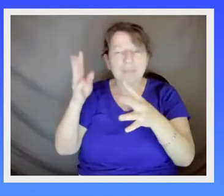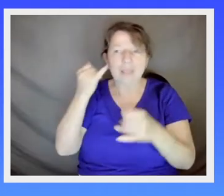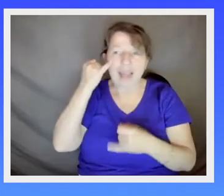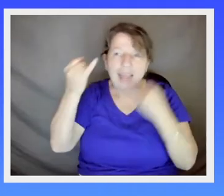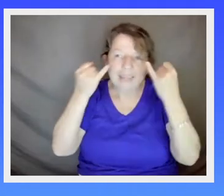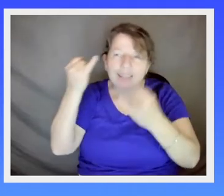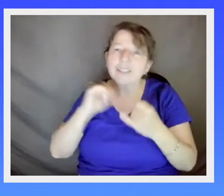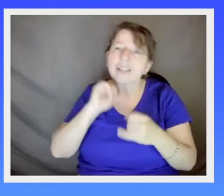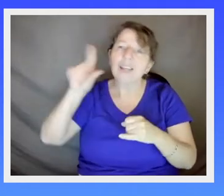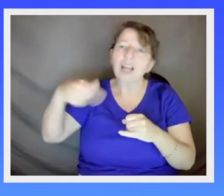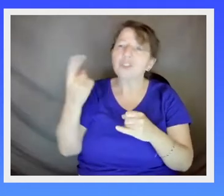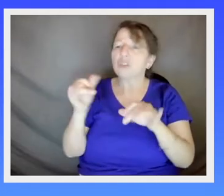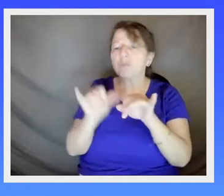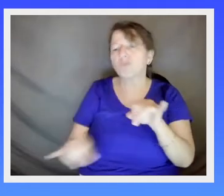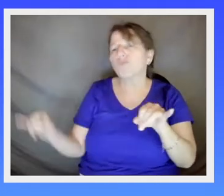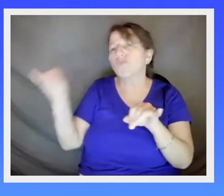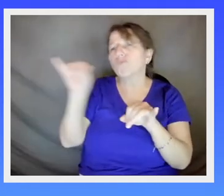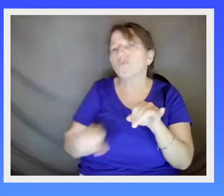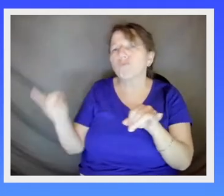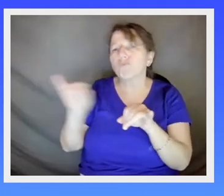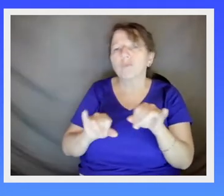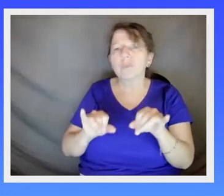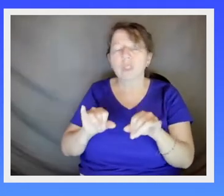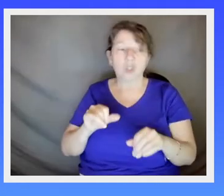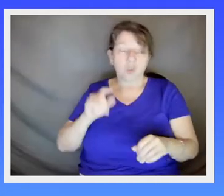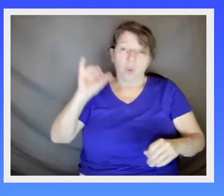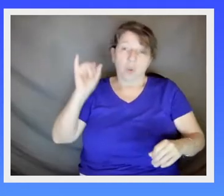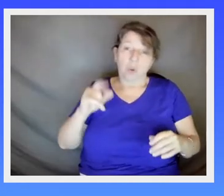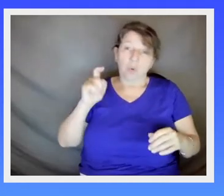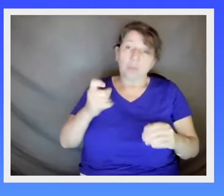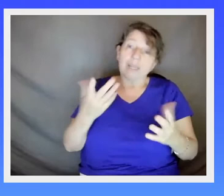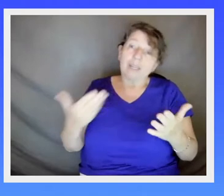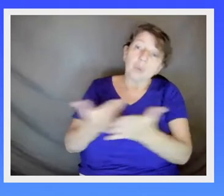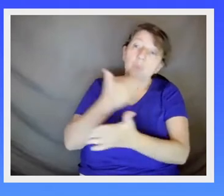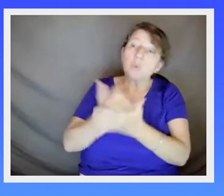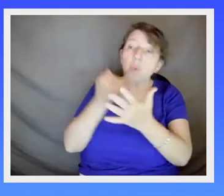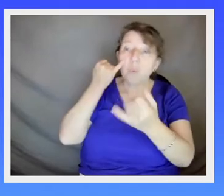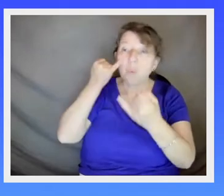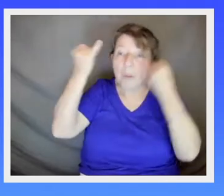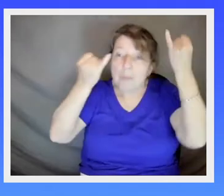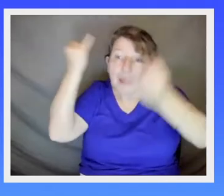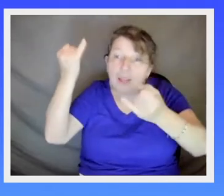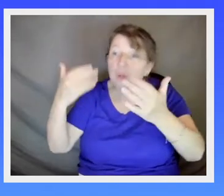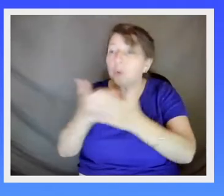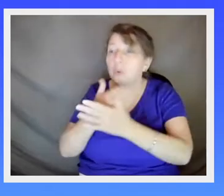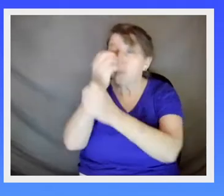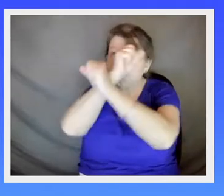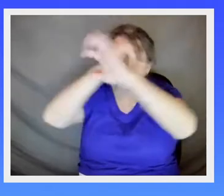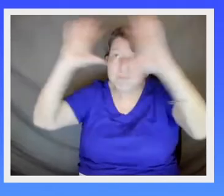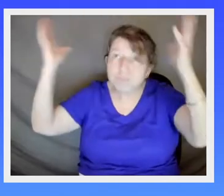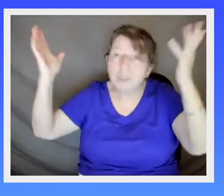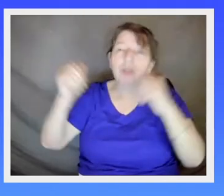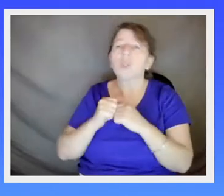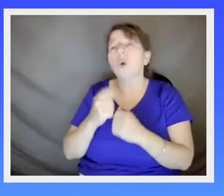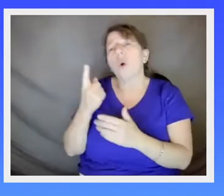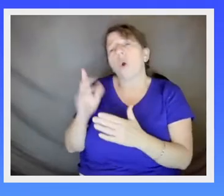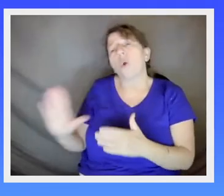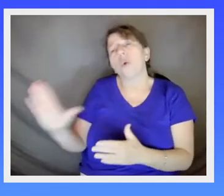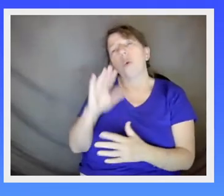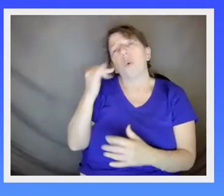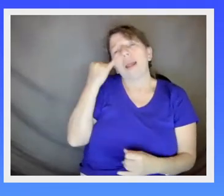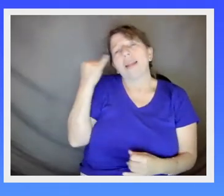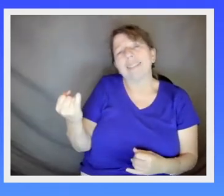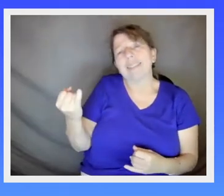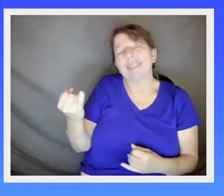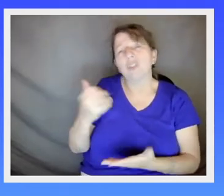a nimble imagination. What are some unique ideas that you have to really bolster this sector, and how will your administration accomplish